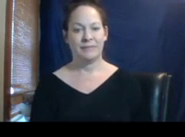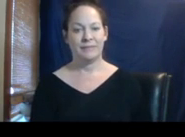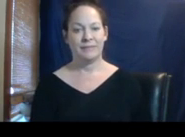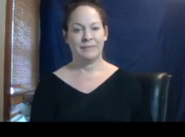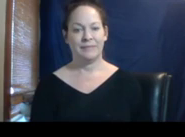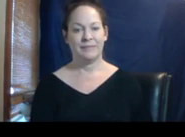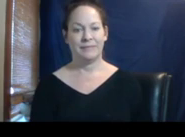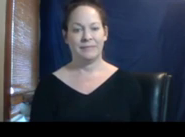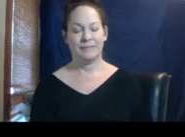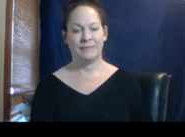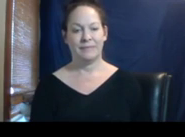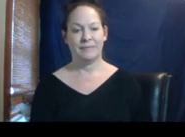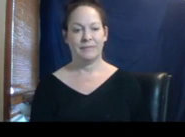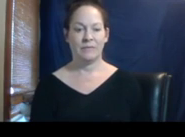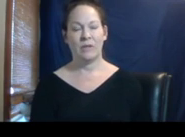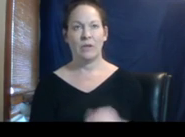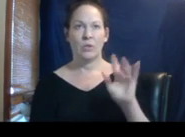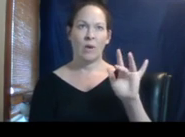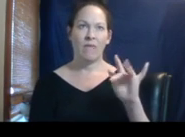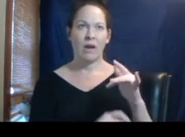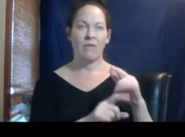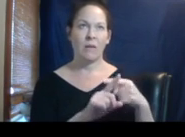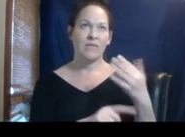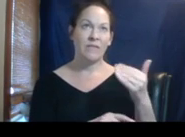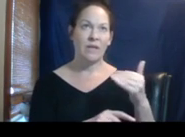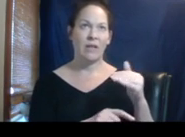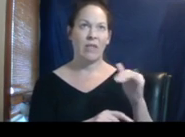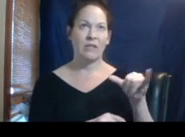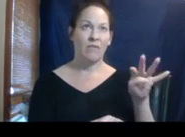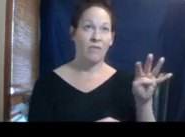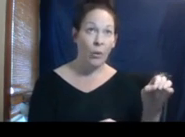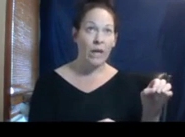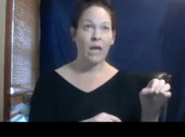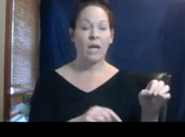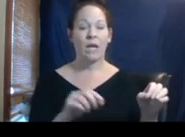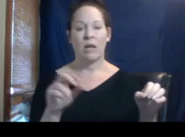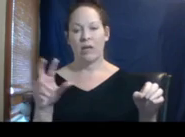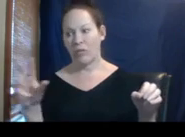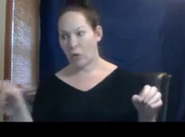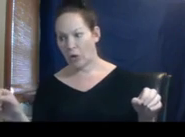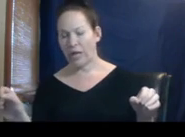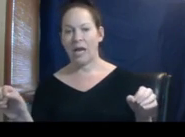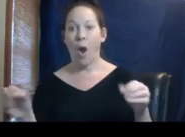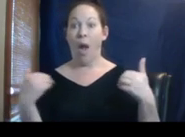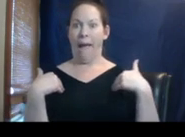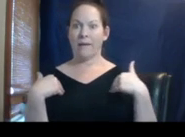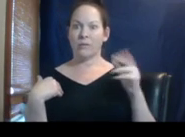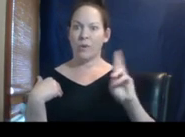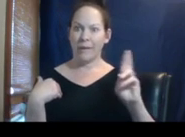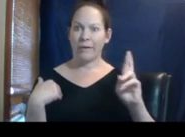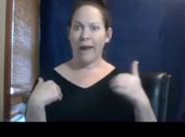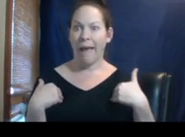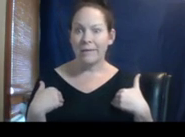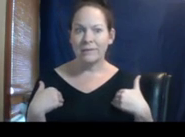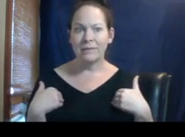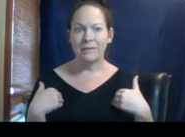10. Well, 25 plus 15 is 40, and this is 30. It has a remainder. This is not